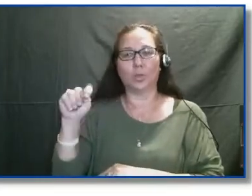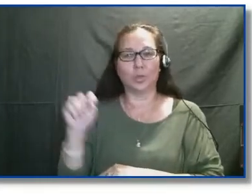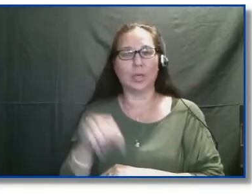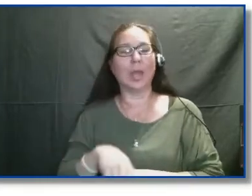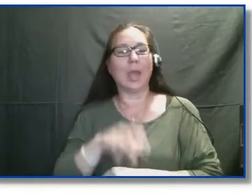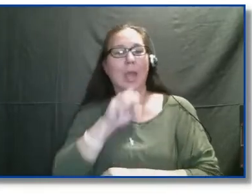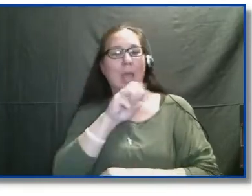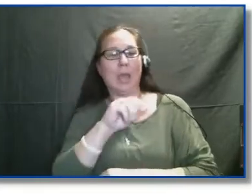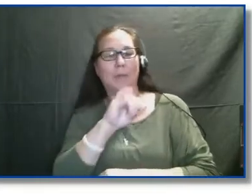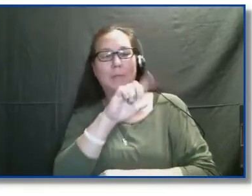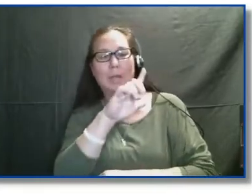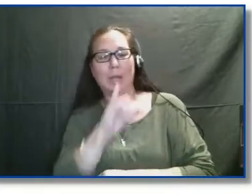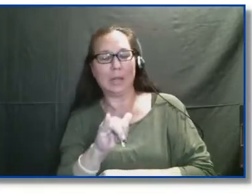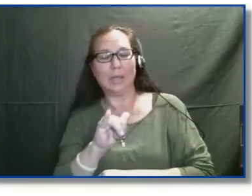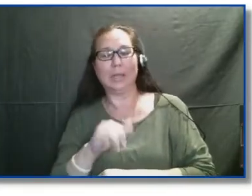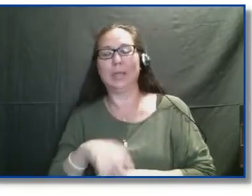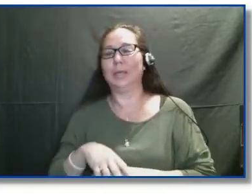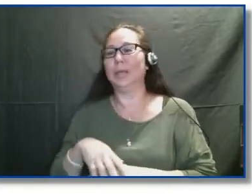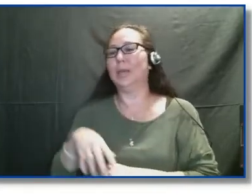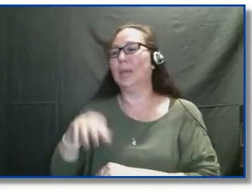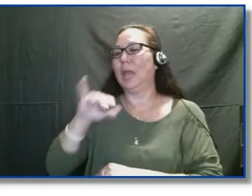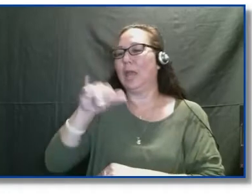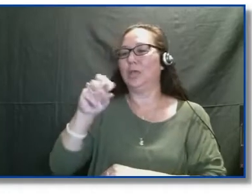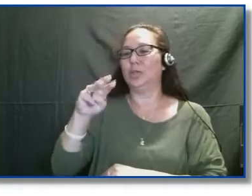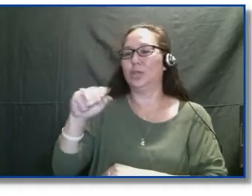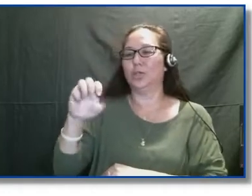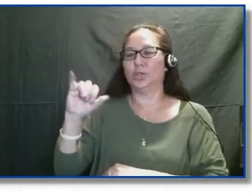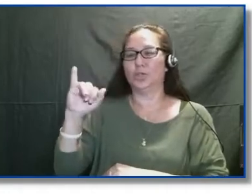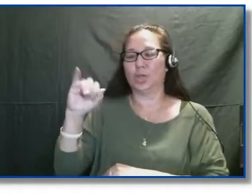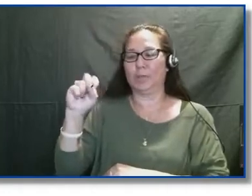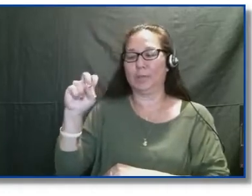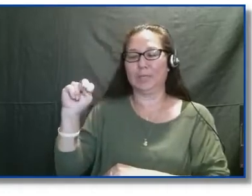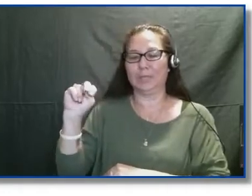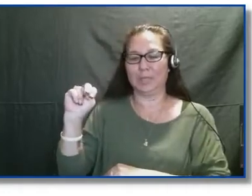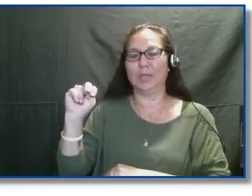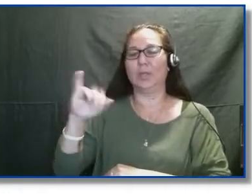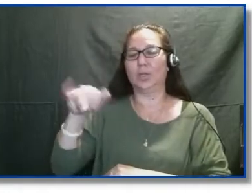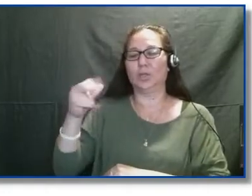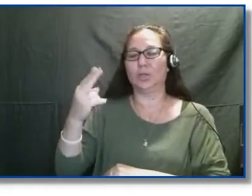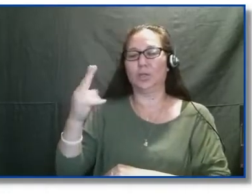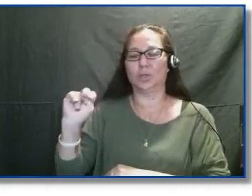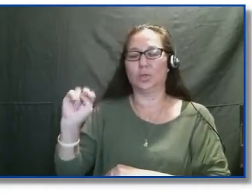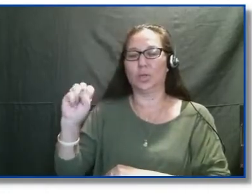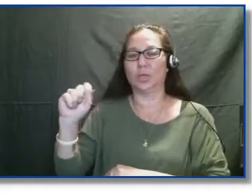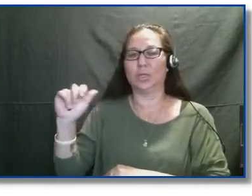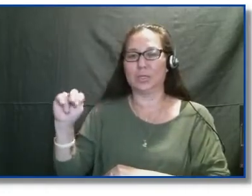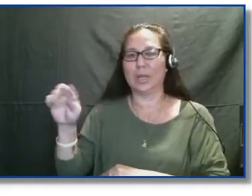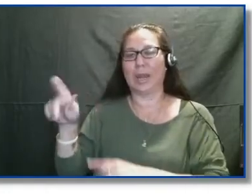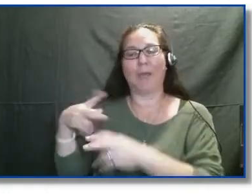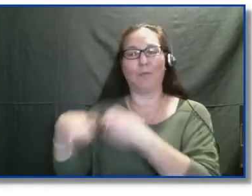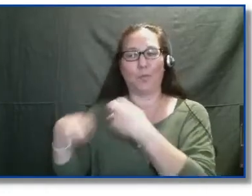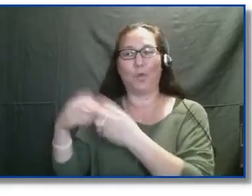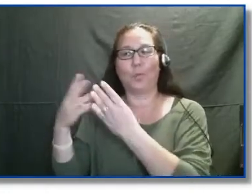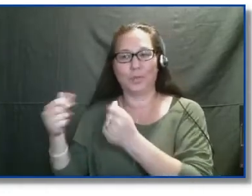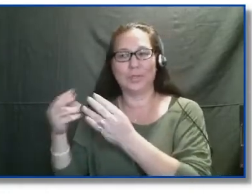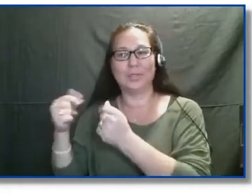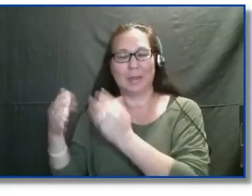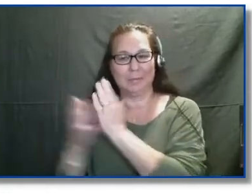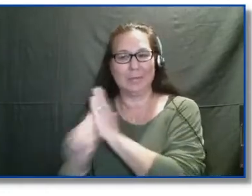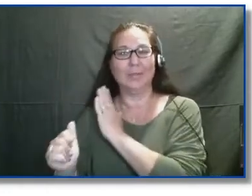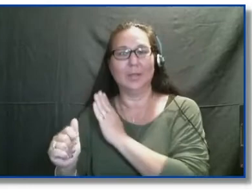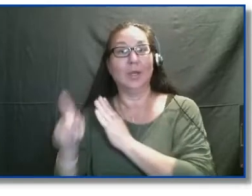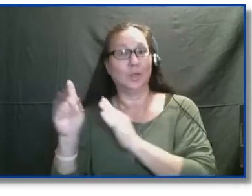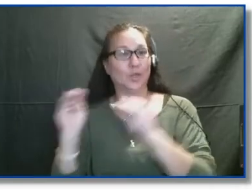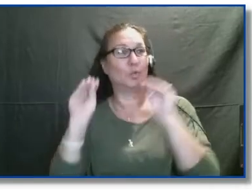Elizabeth Ponce, and Jameson Johnson, who are excellent at problem-solving skills. And you need a lot of problem-solving skills to put up these